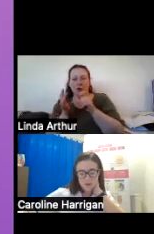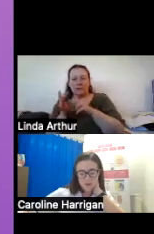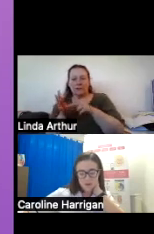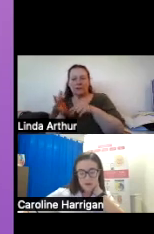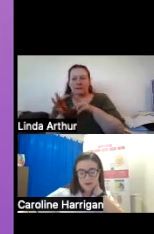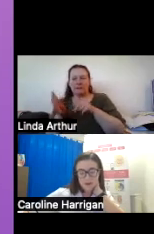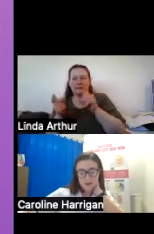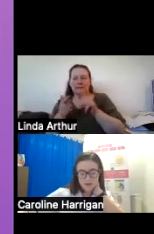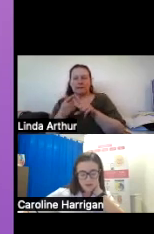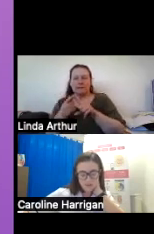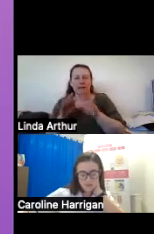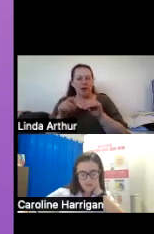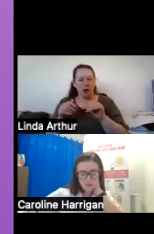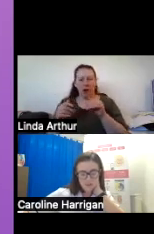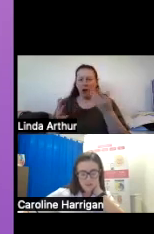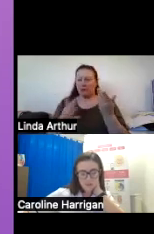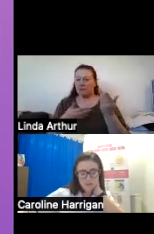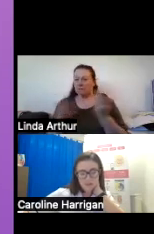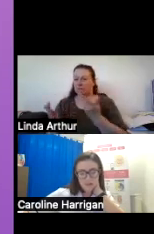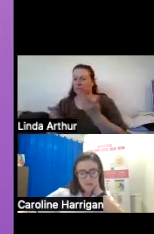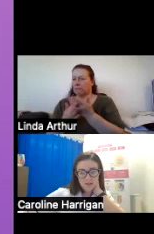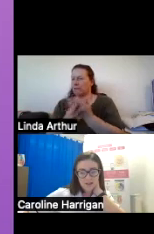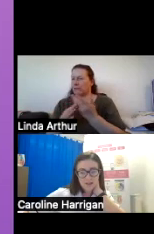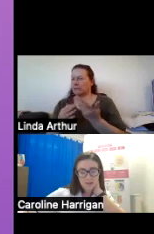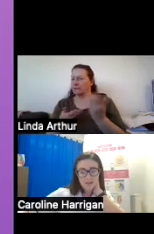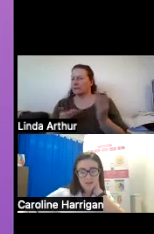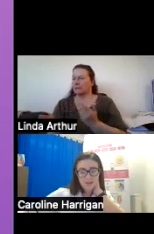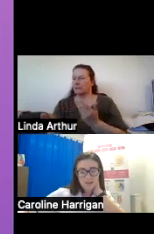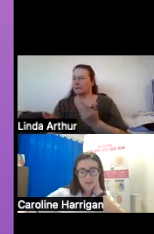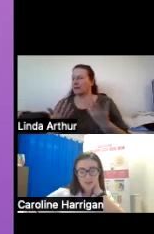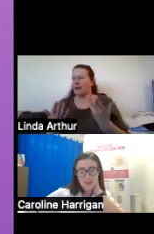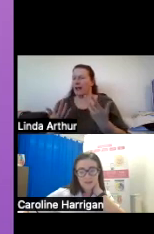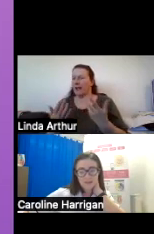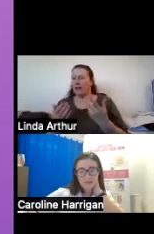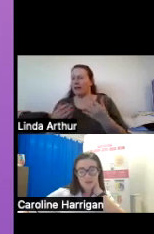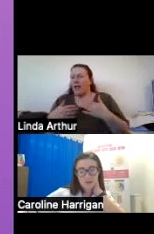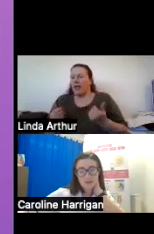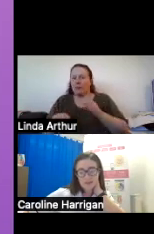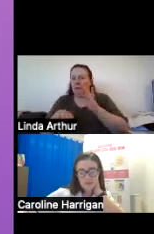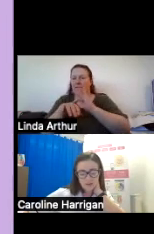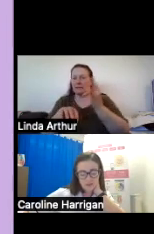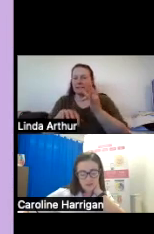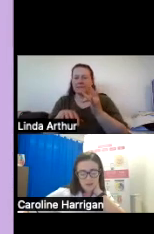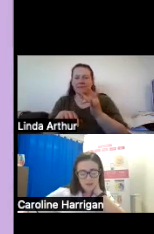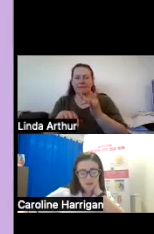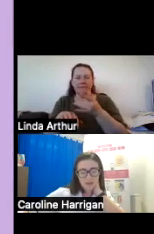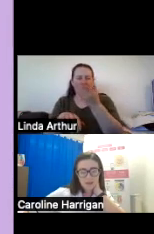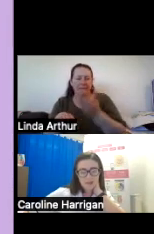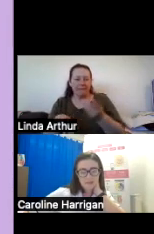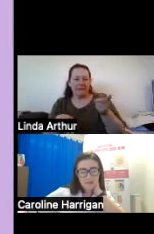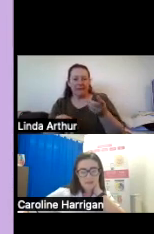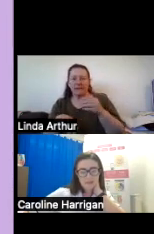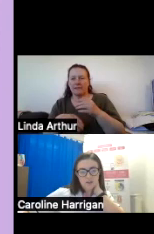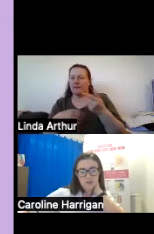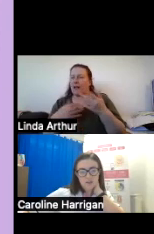one then is how to access our service. So generally, any health professional, if you go on to the next slide there, Ellen, generally any